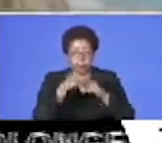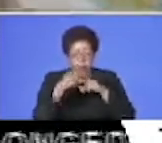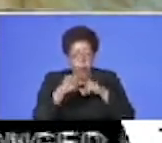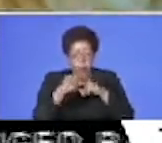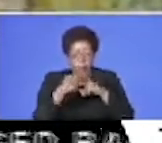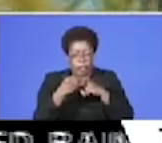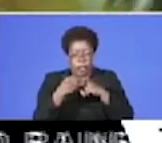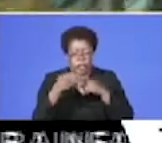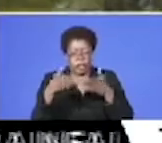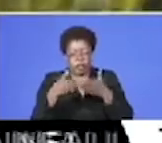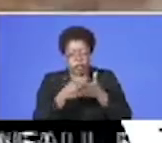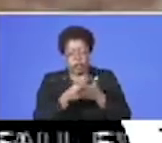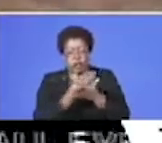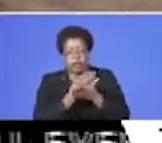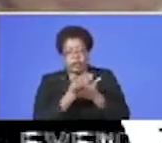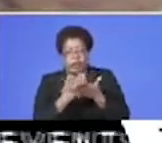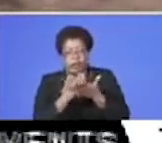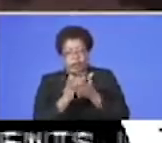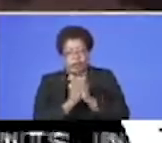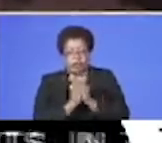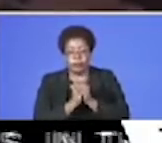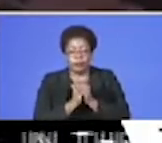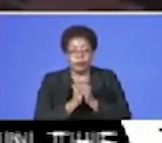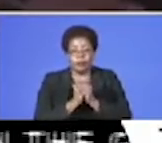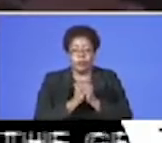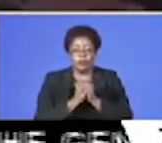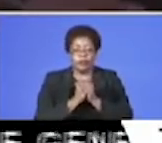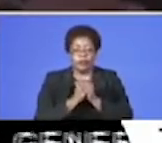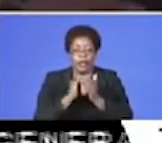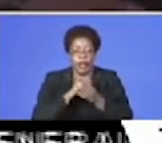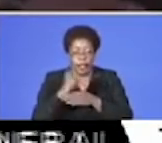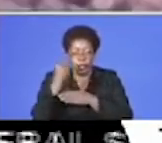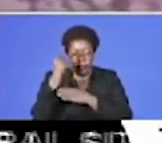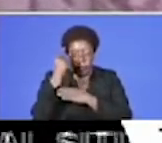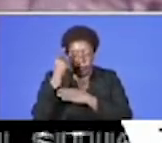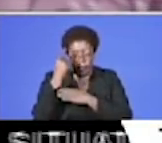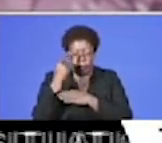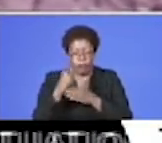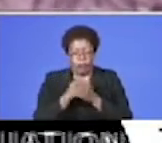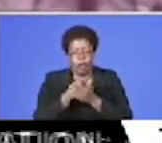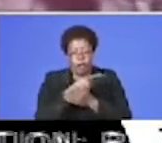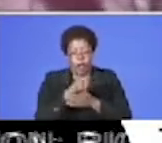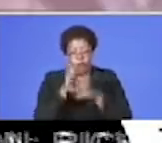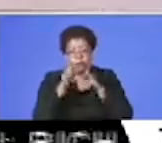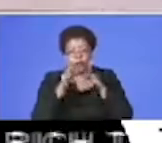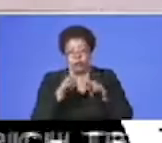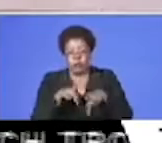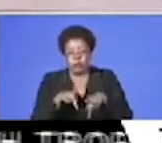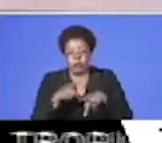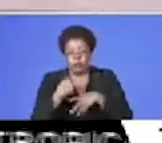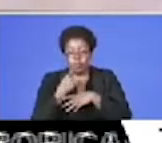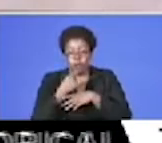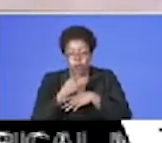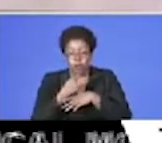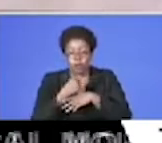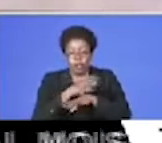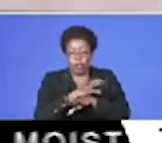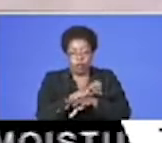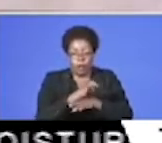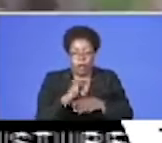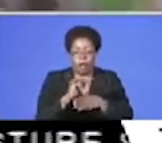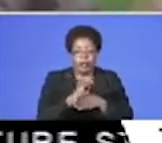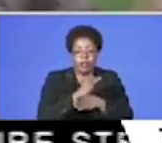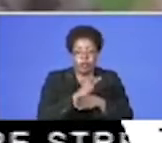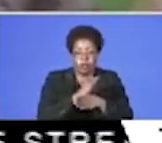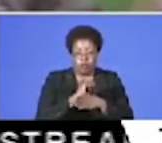mandate under the newest phase. We are pretty happy, and I do think the crafters were persons who are in the craft